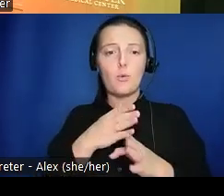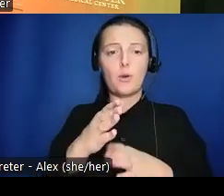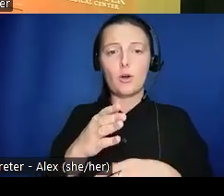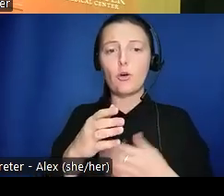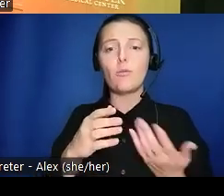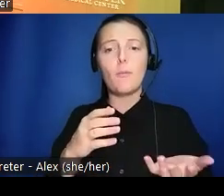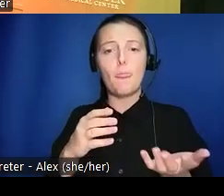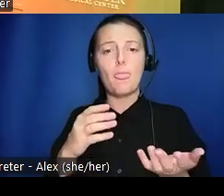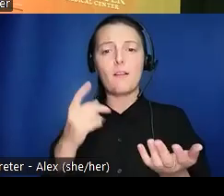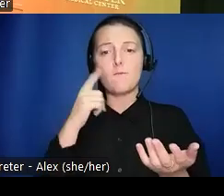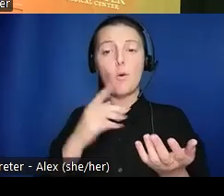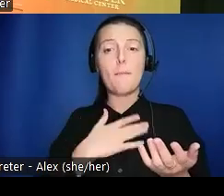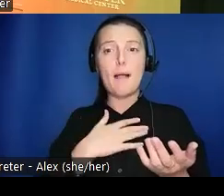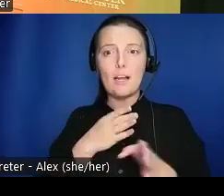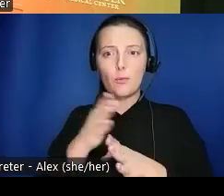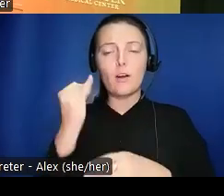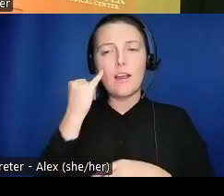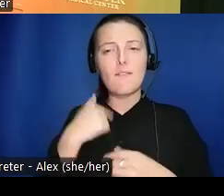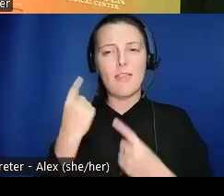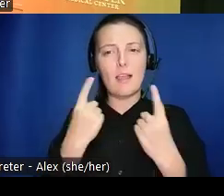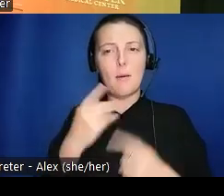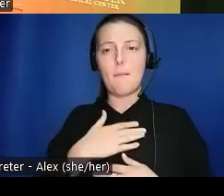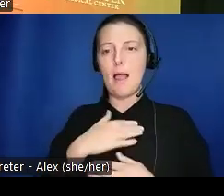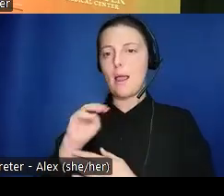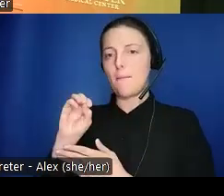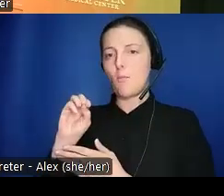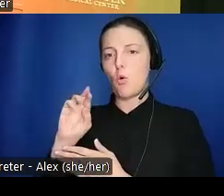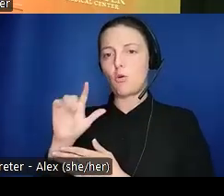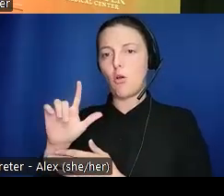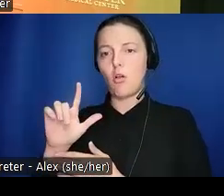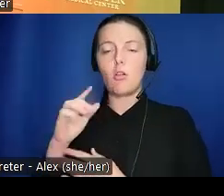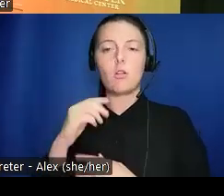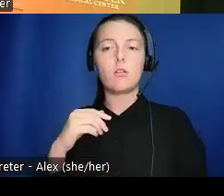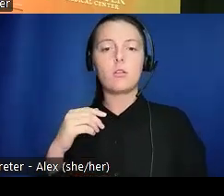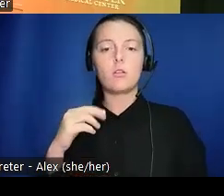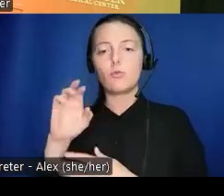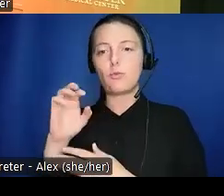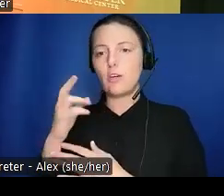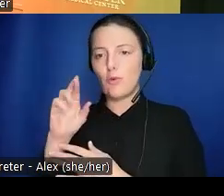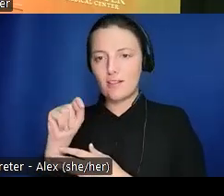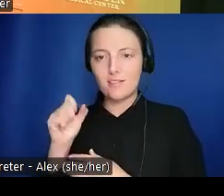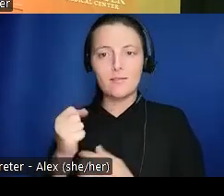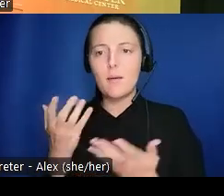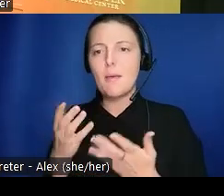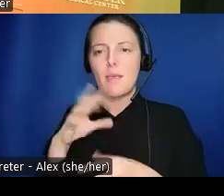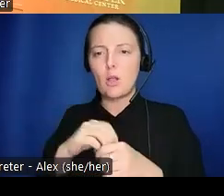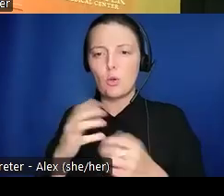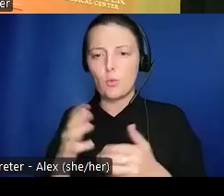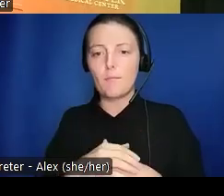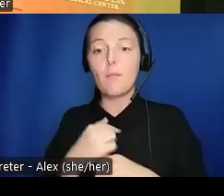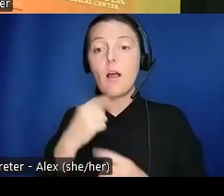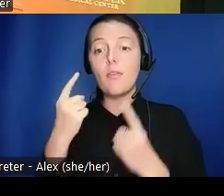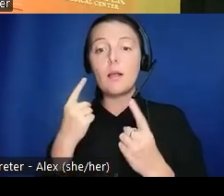I think about some of the regrets that I have about my clinical care, that I made the